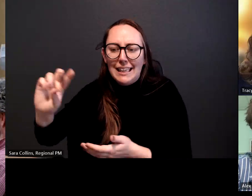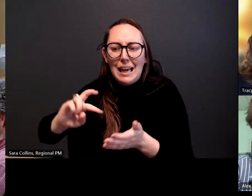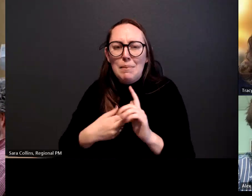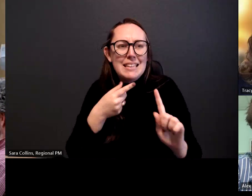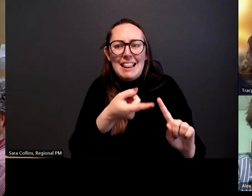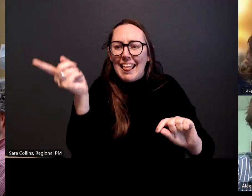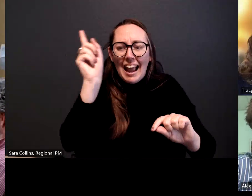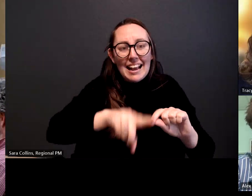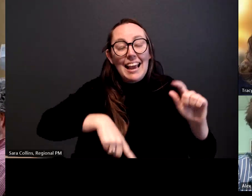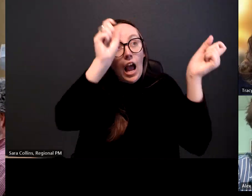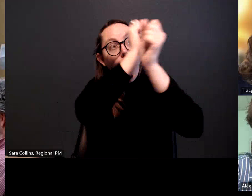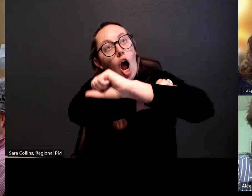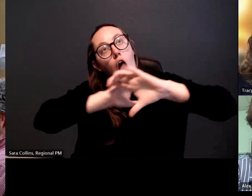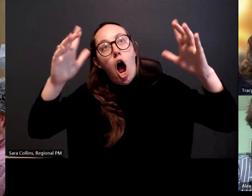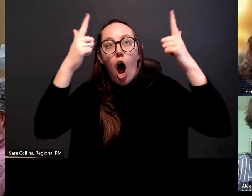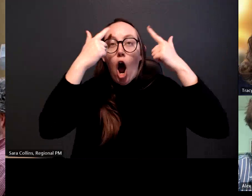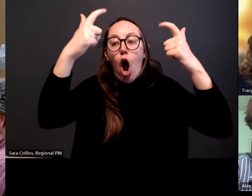broadband money